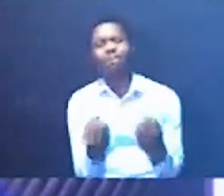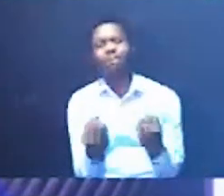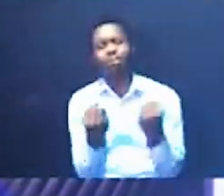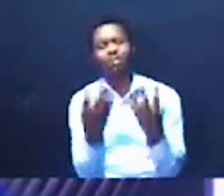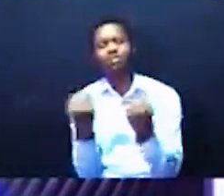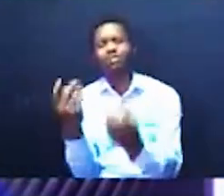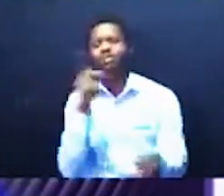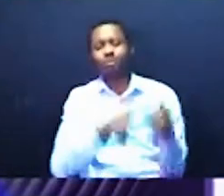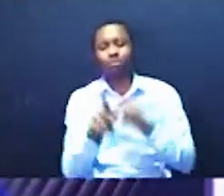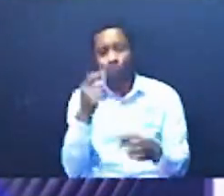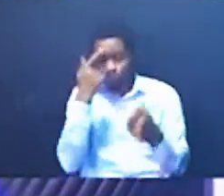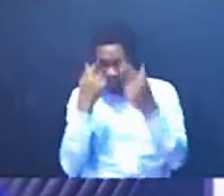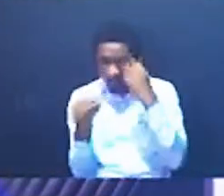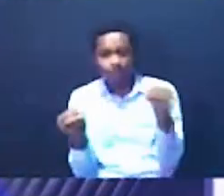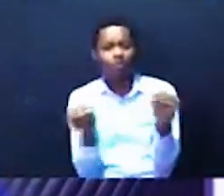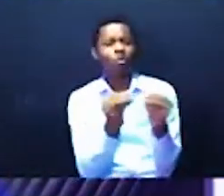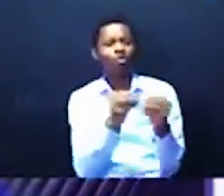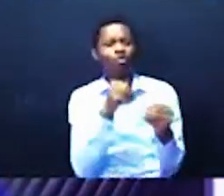like that.